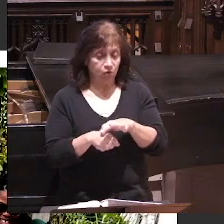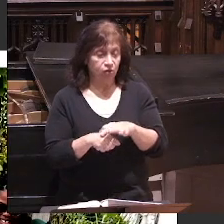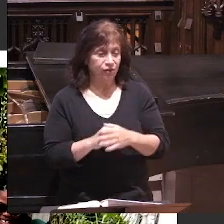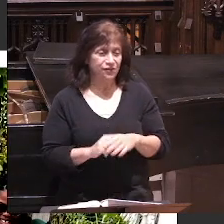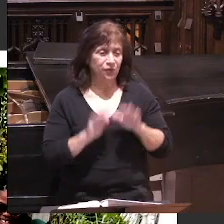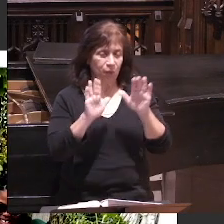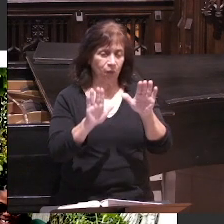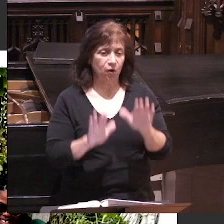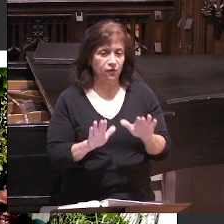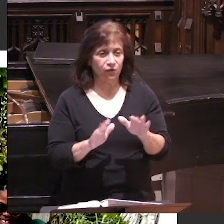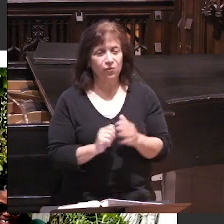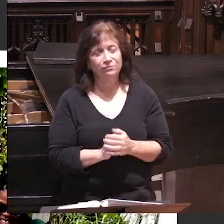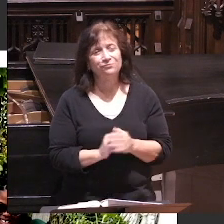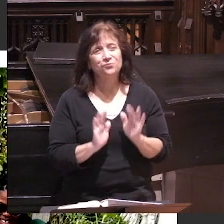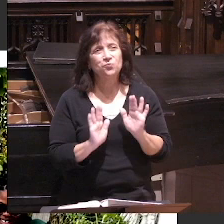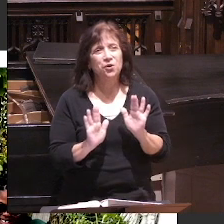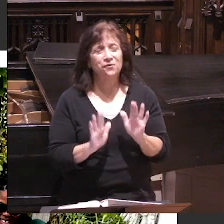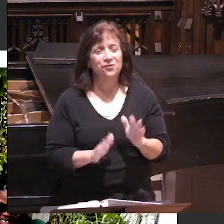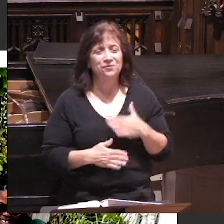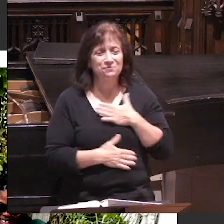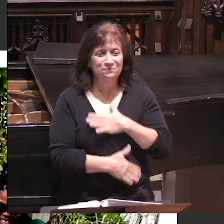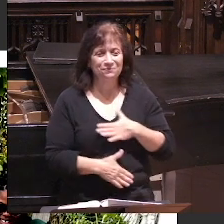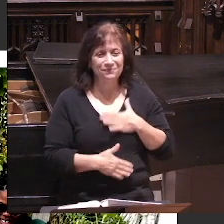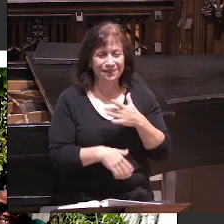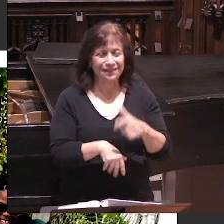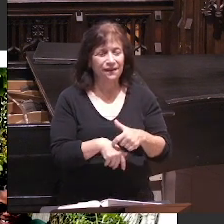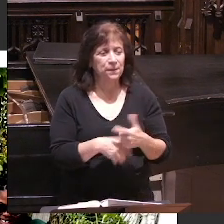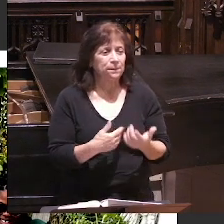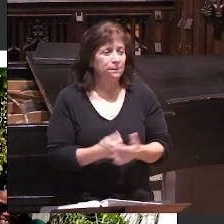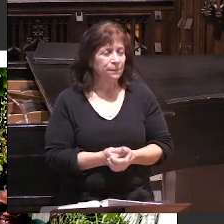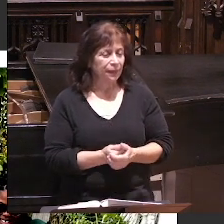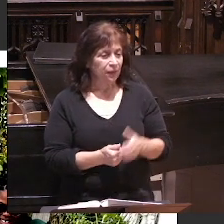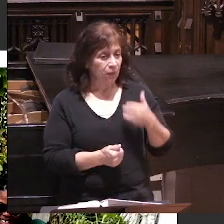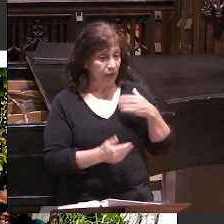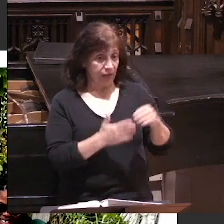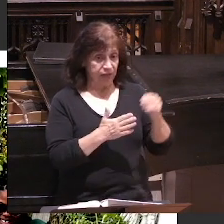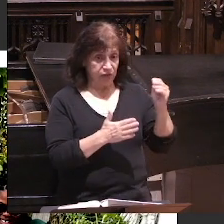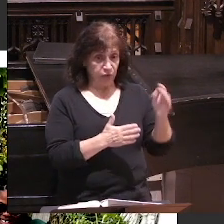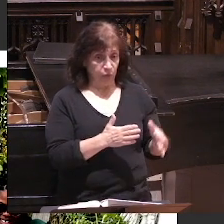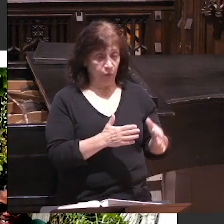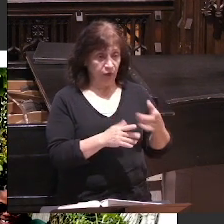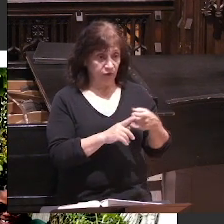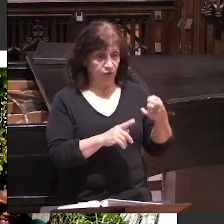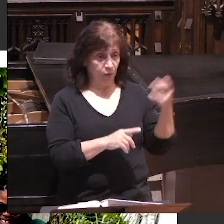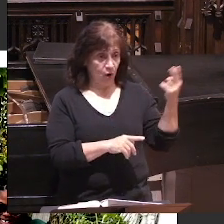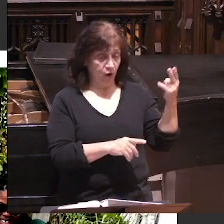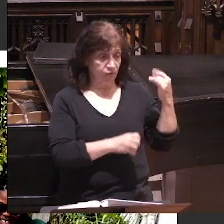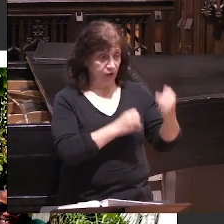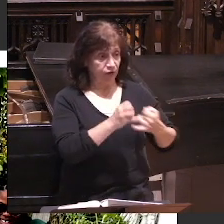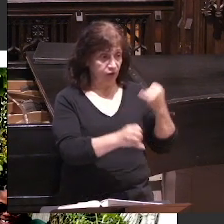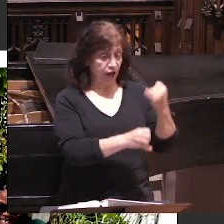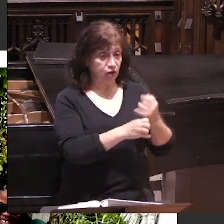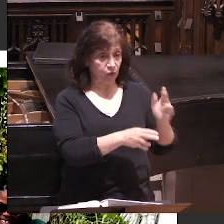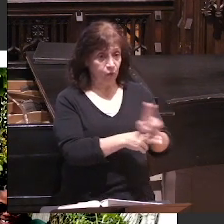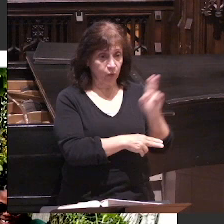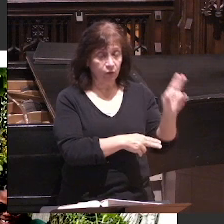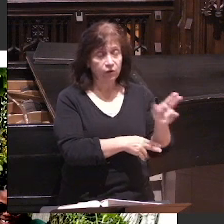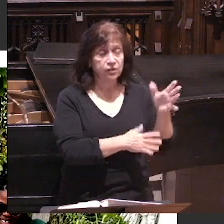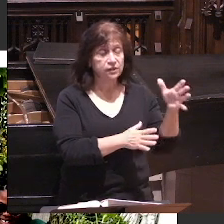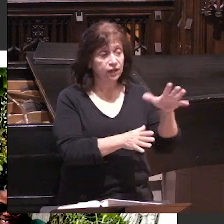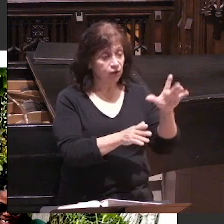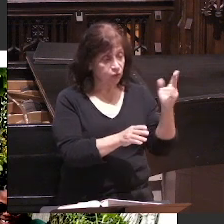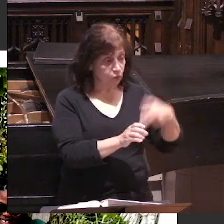was a wonderful, wonderful time. We had students from Hartford International University. We